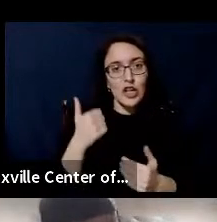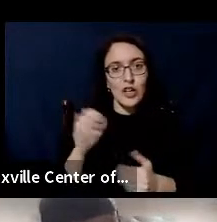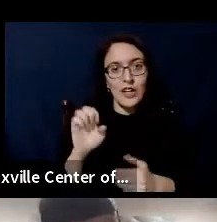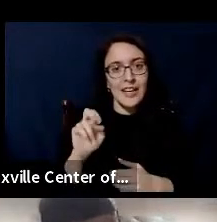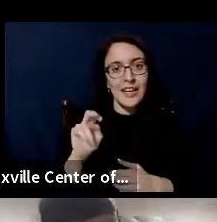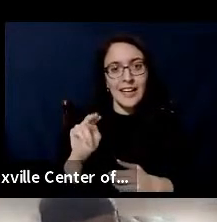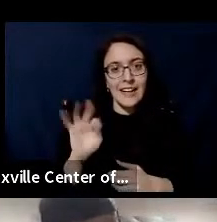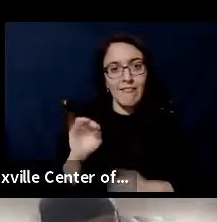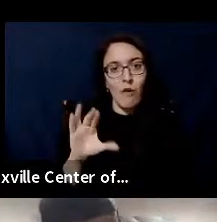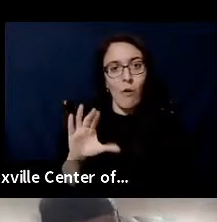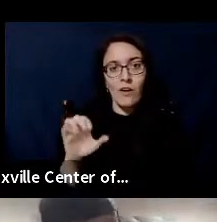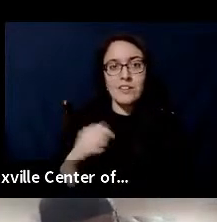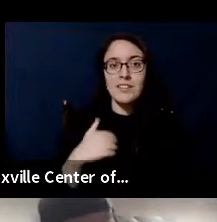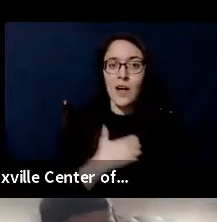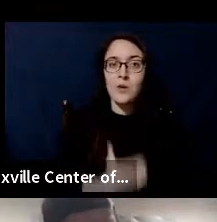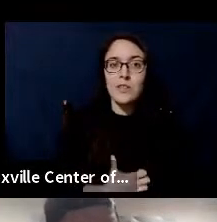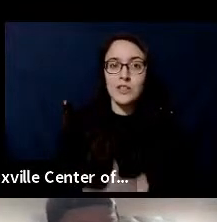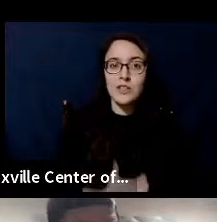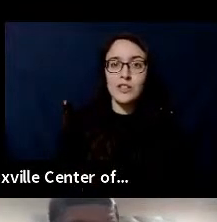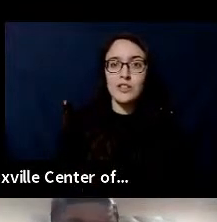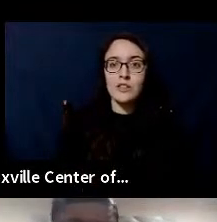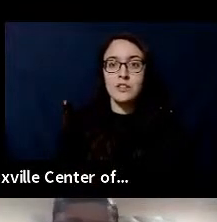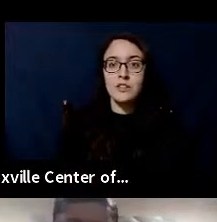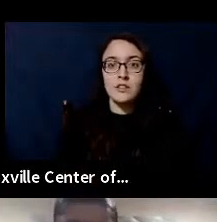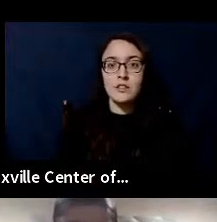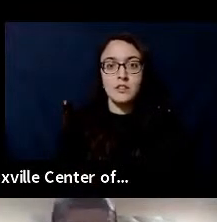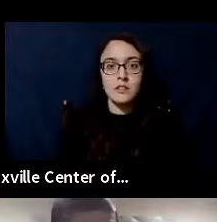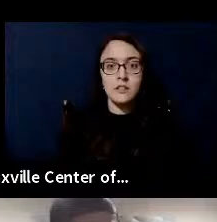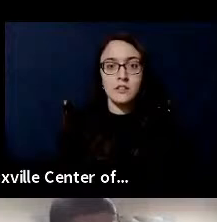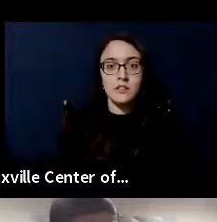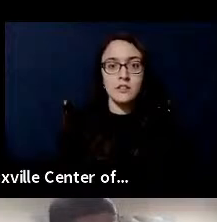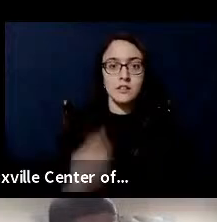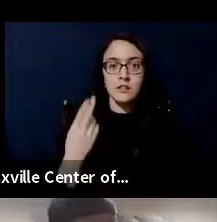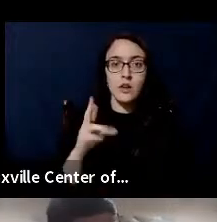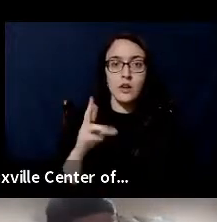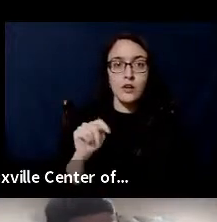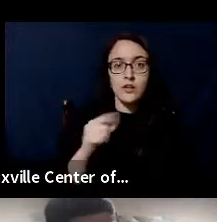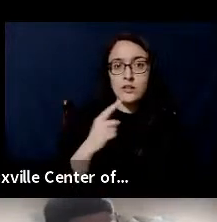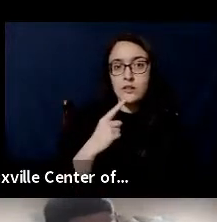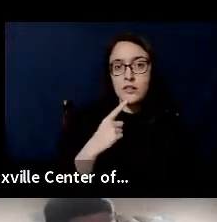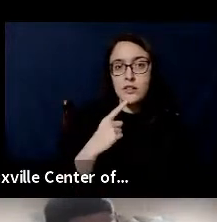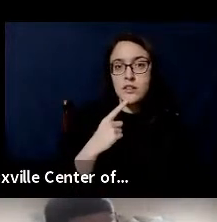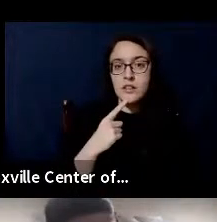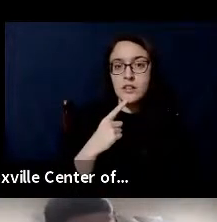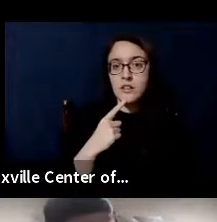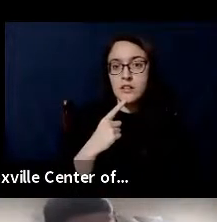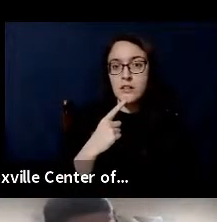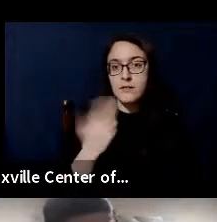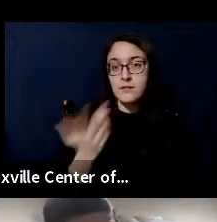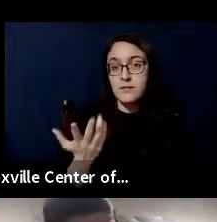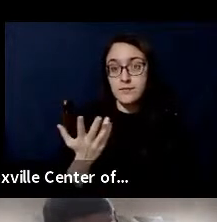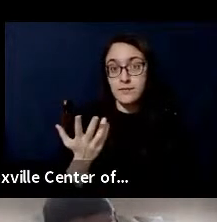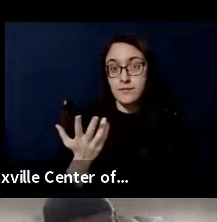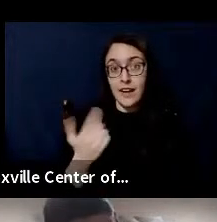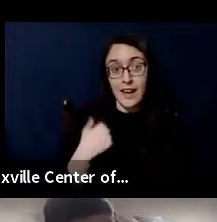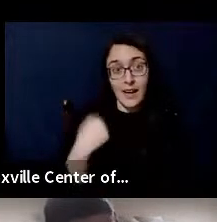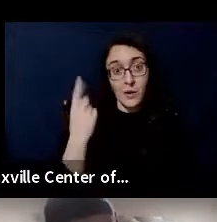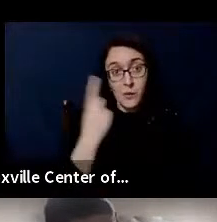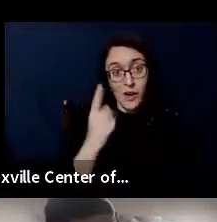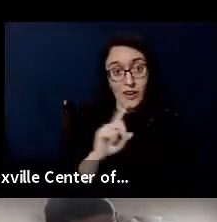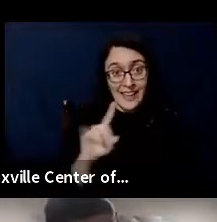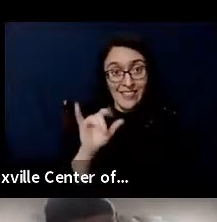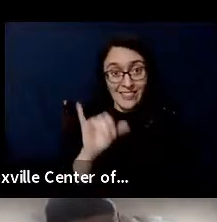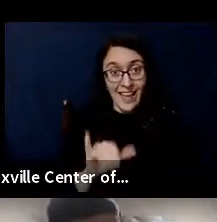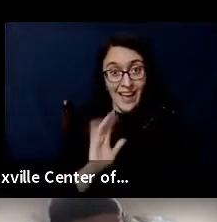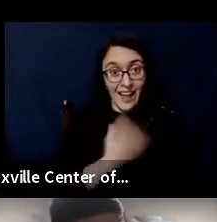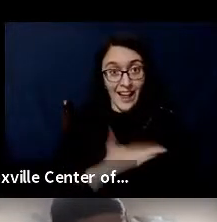it's not. Is that really our intention? No, I'm that's not a rhetorical question. Is that